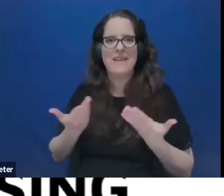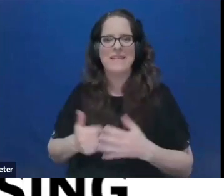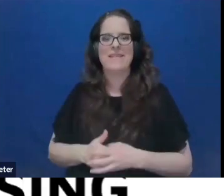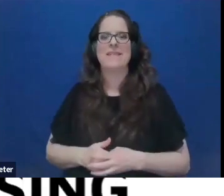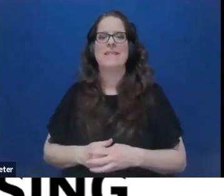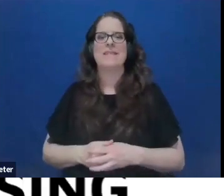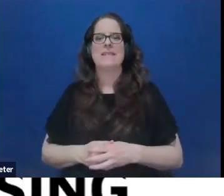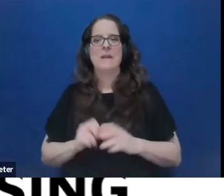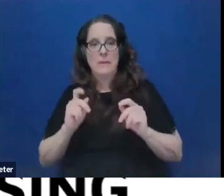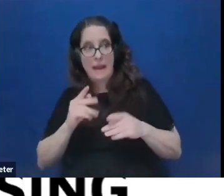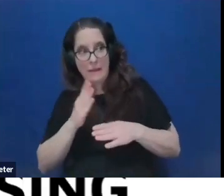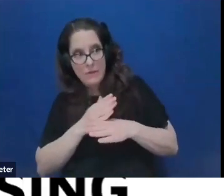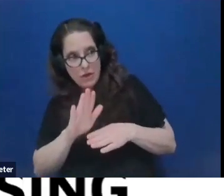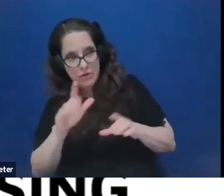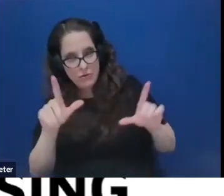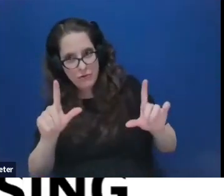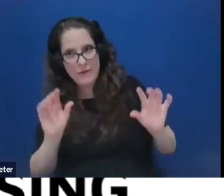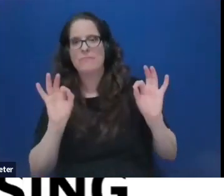Perfect.